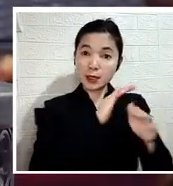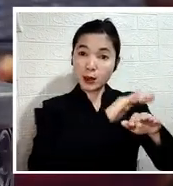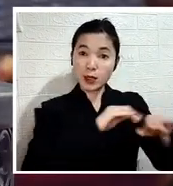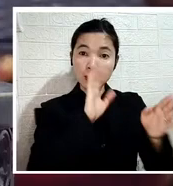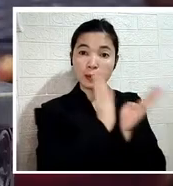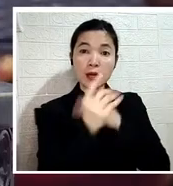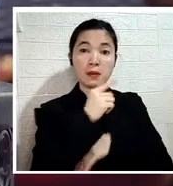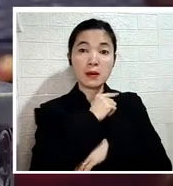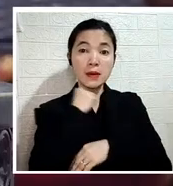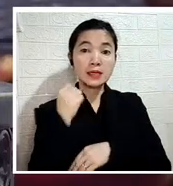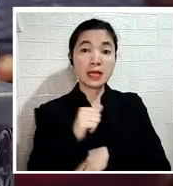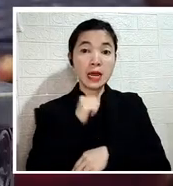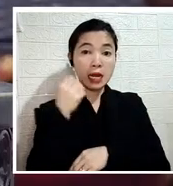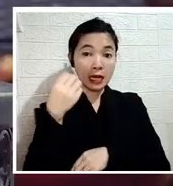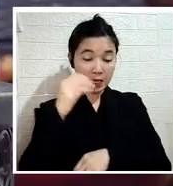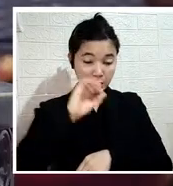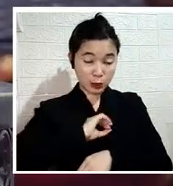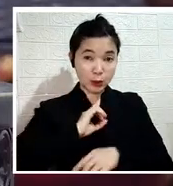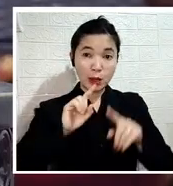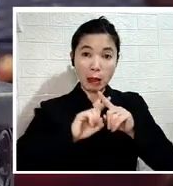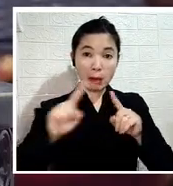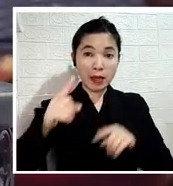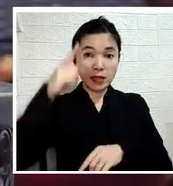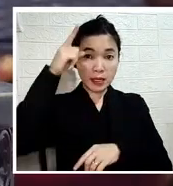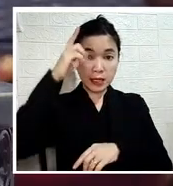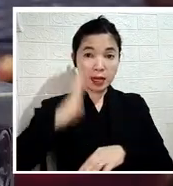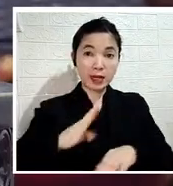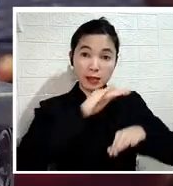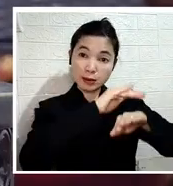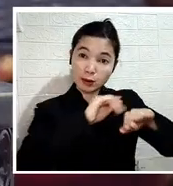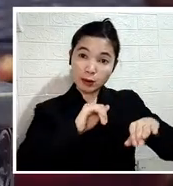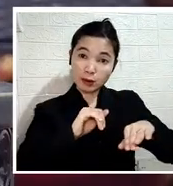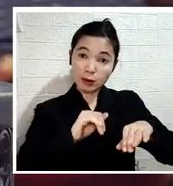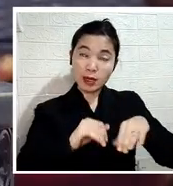is a calling from God. And if it is His will,